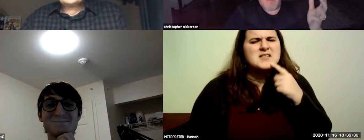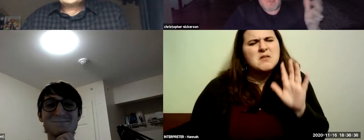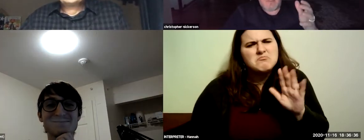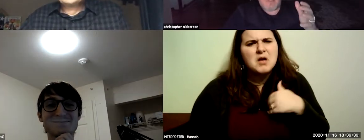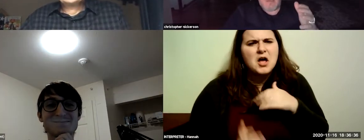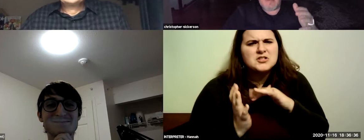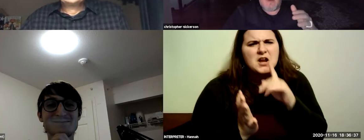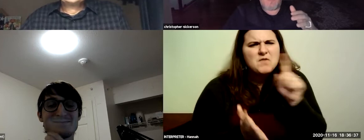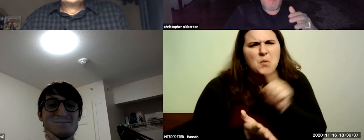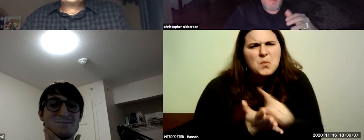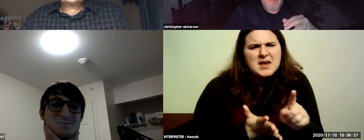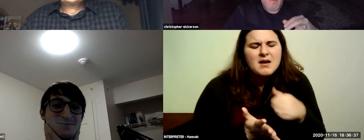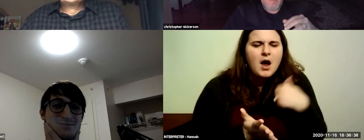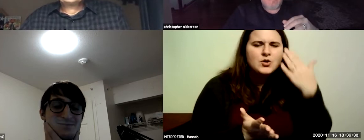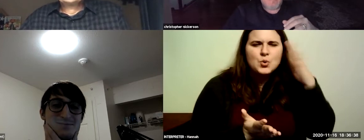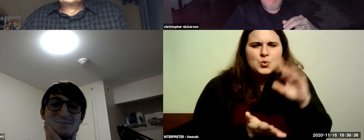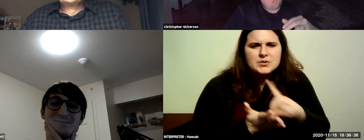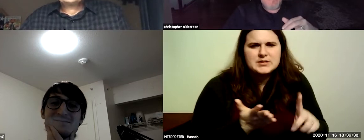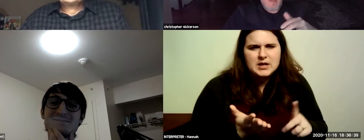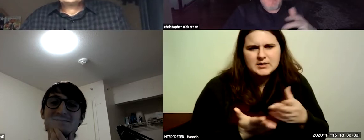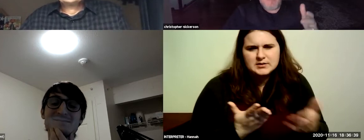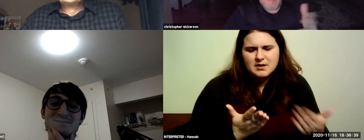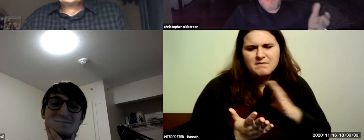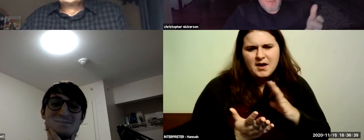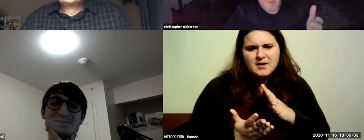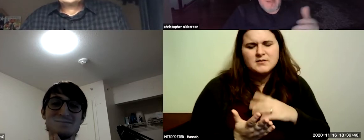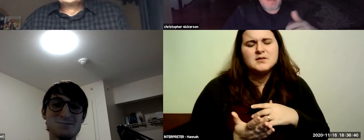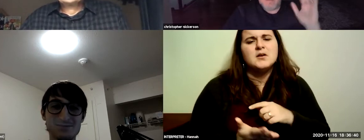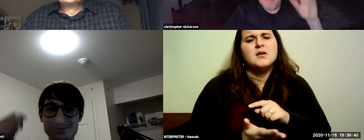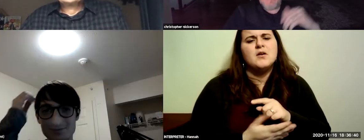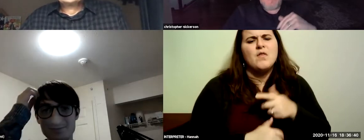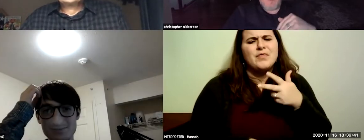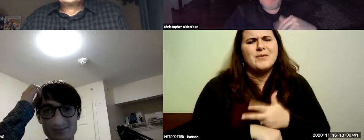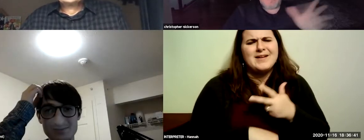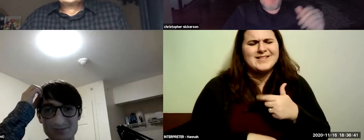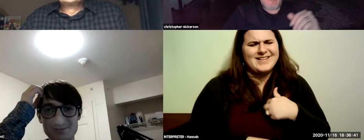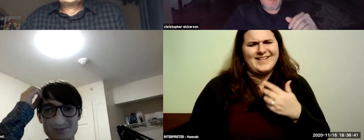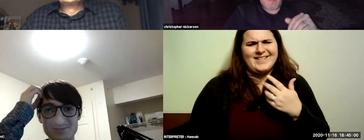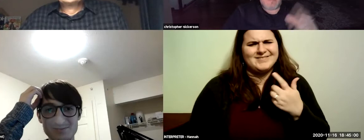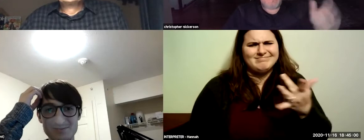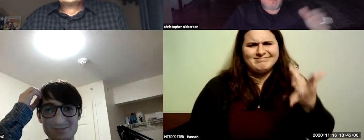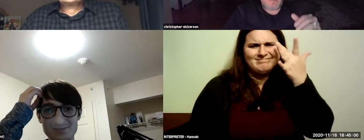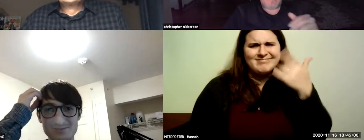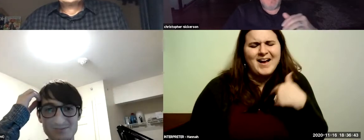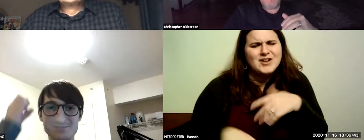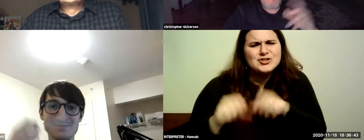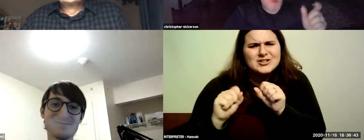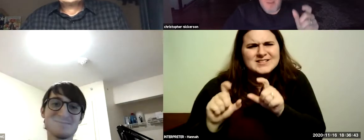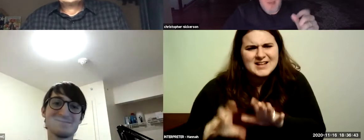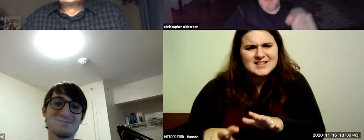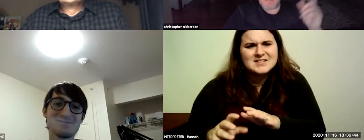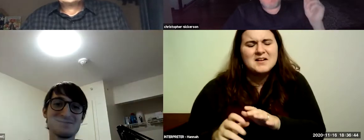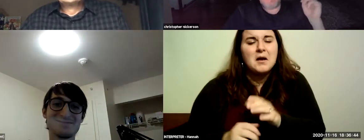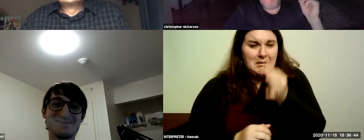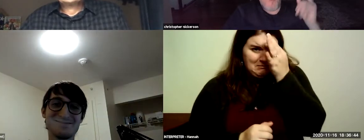because I don't know much of the design stuff. And after like the first 3 days, I was like, forget this. I'm going to take the test. Took the test,